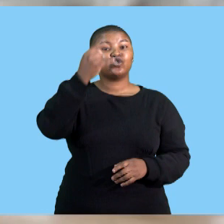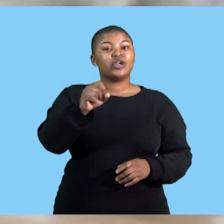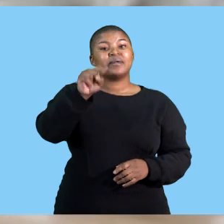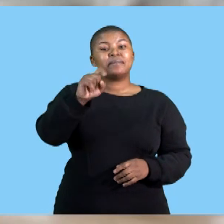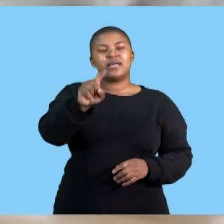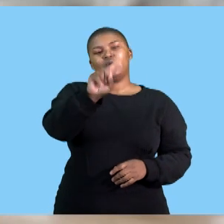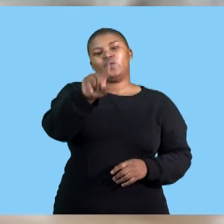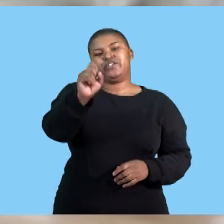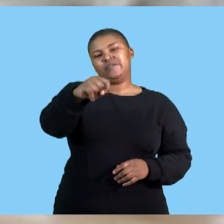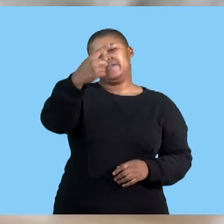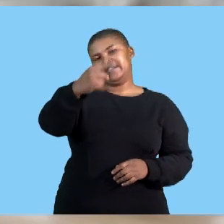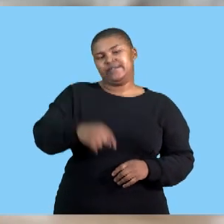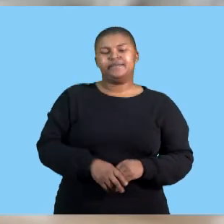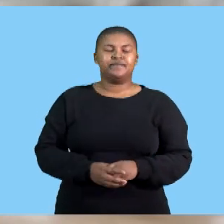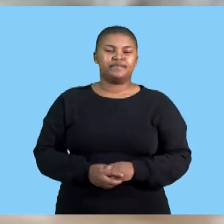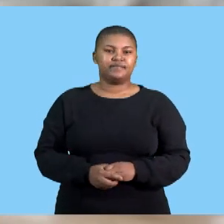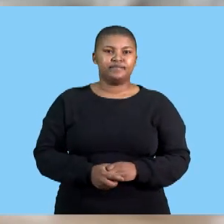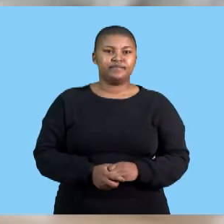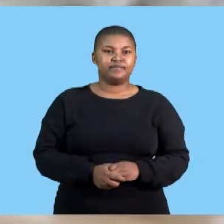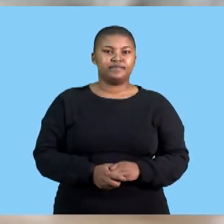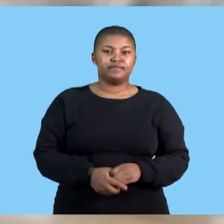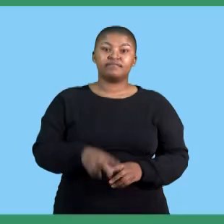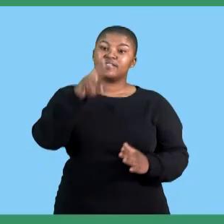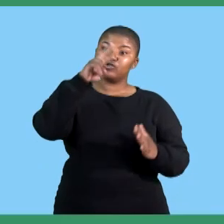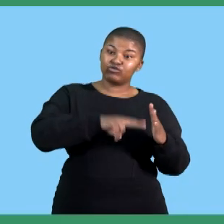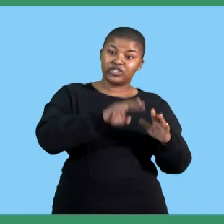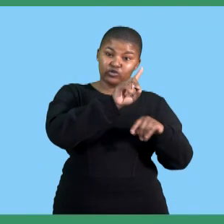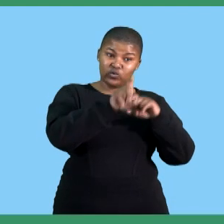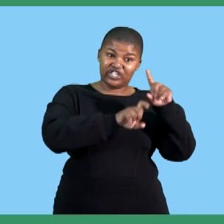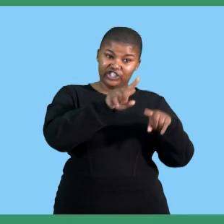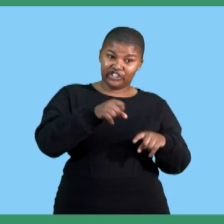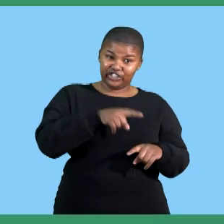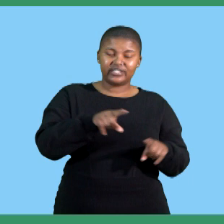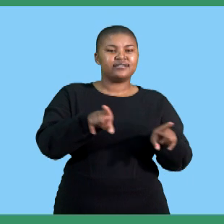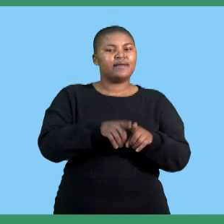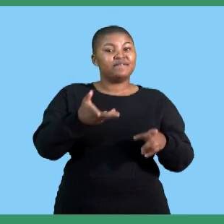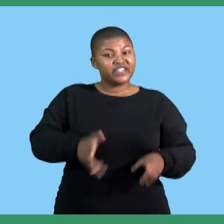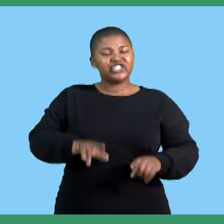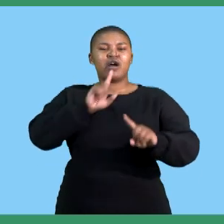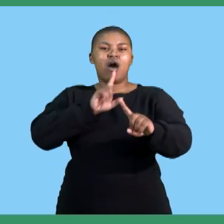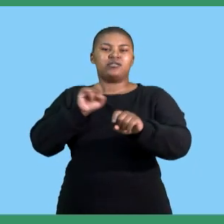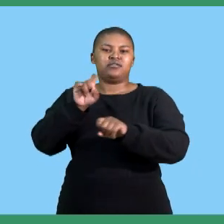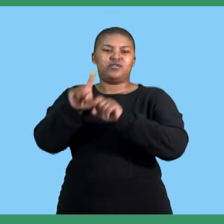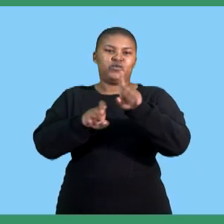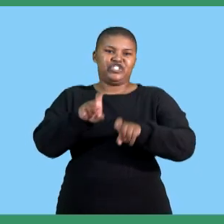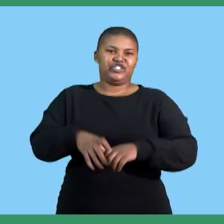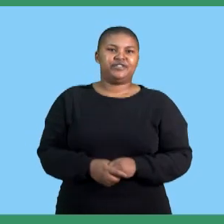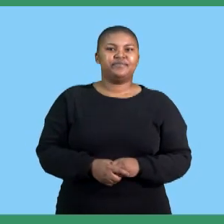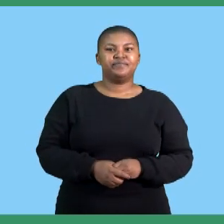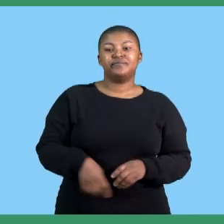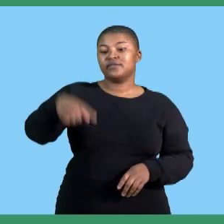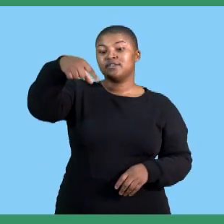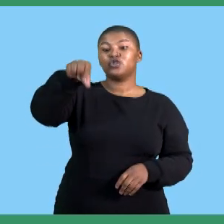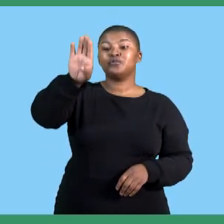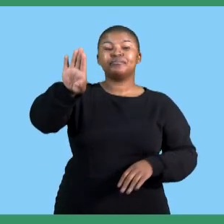Now let's look at our first practice question. Read the scenario below and answer the questions that follow.